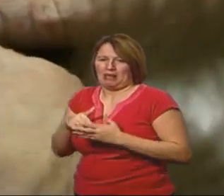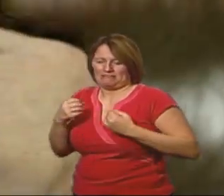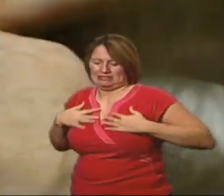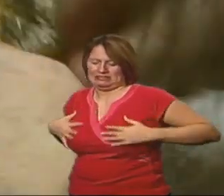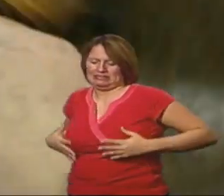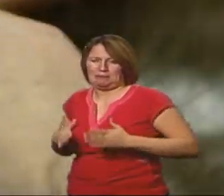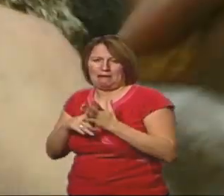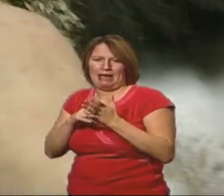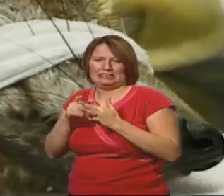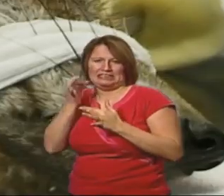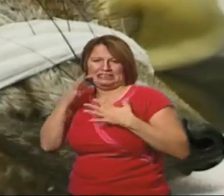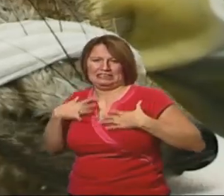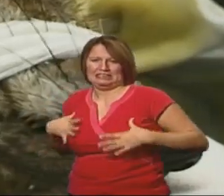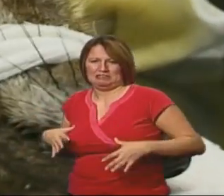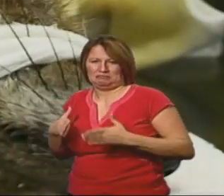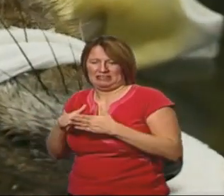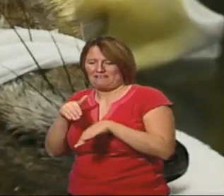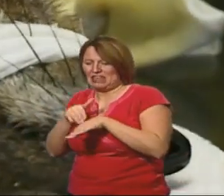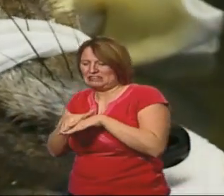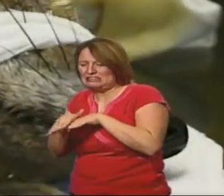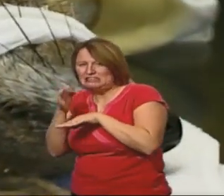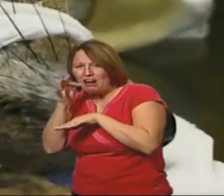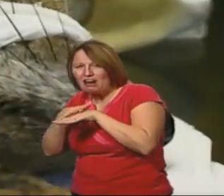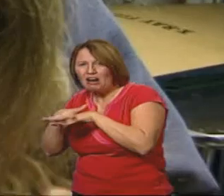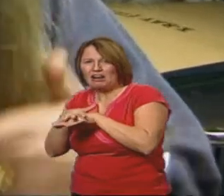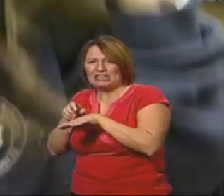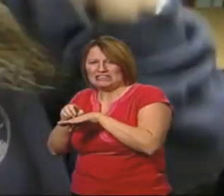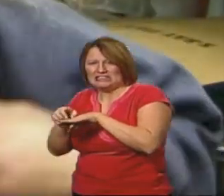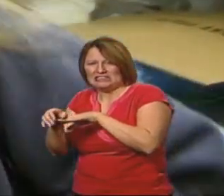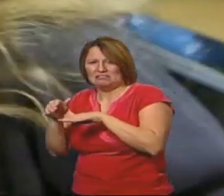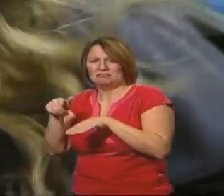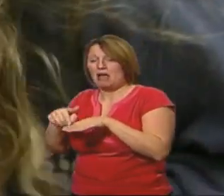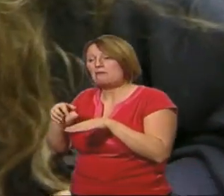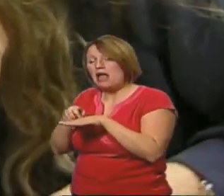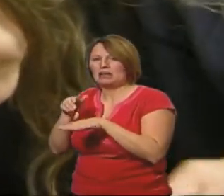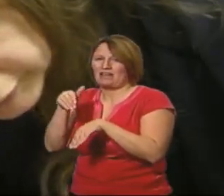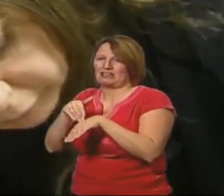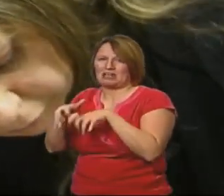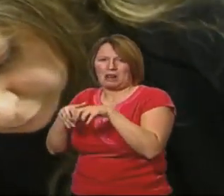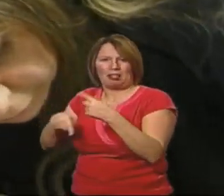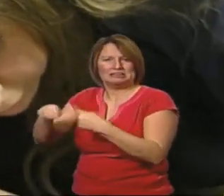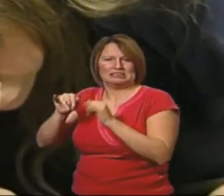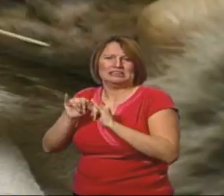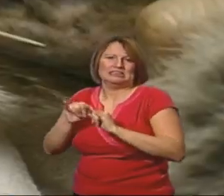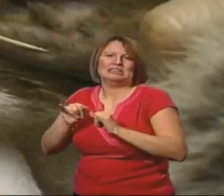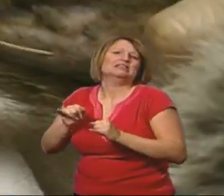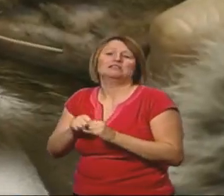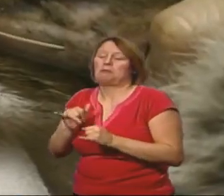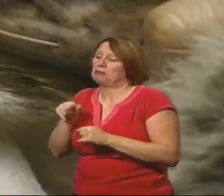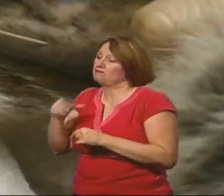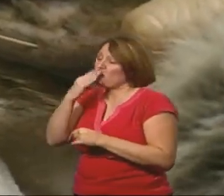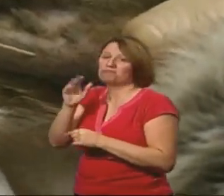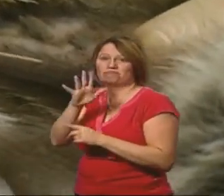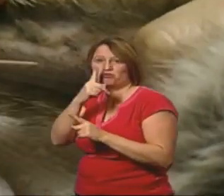also suffering from mange. As well as badly affecting the skin, mange can make an animal become very disorientated, and so this